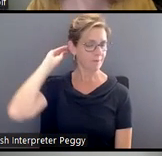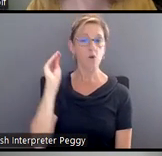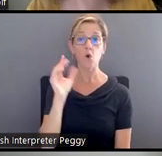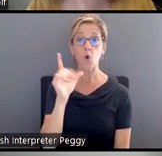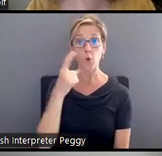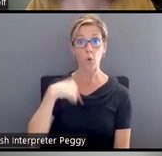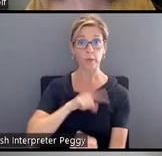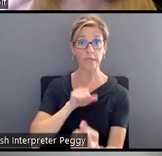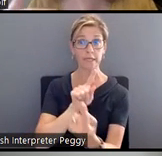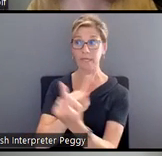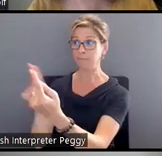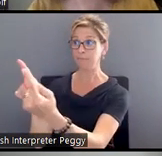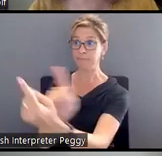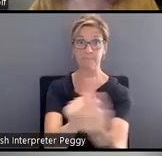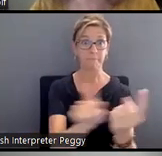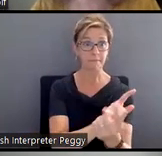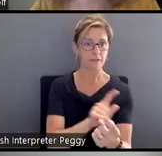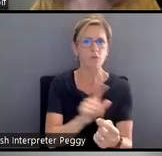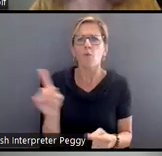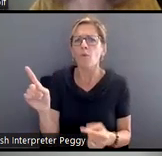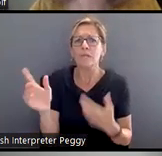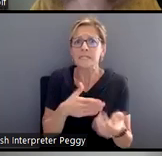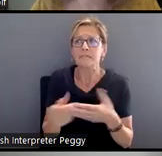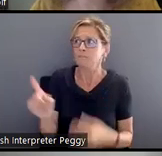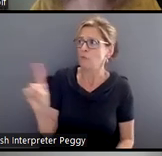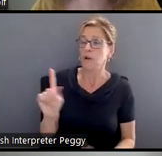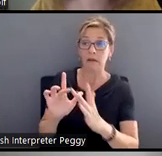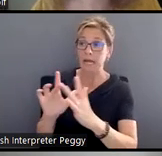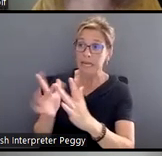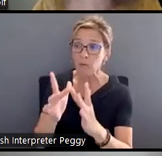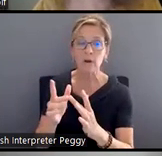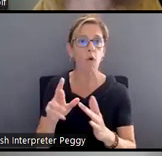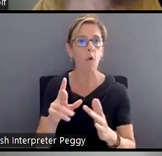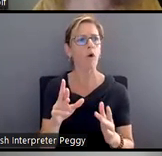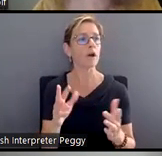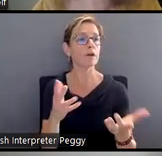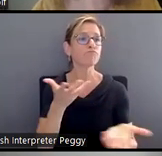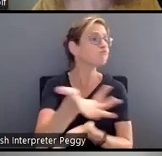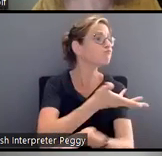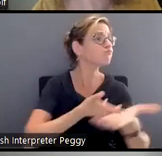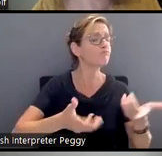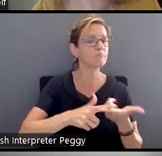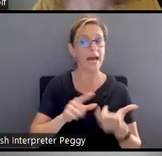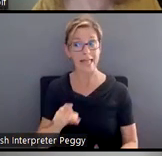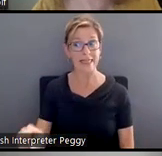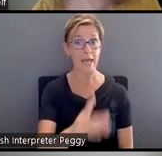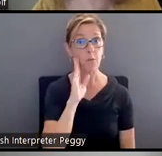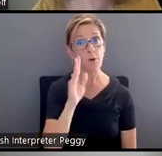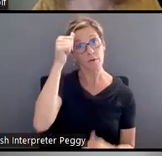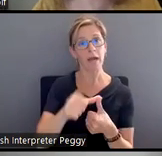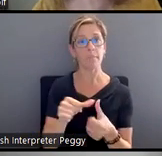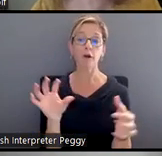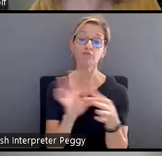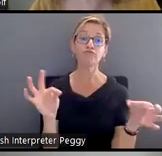that we are, wherever we are communicating with them, that we always think of, they won't remember what we say, they'll remember how we made